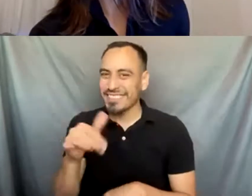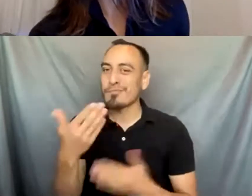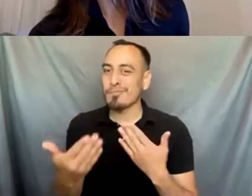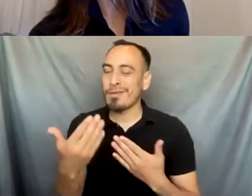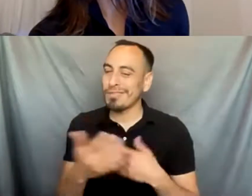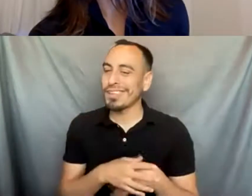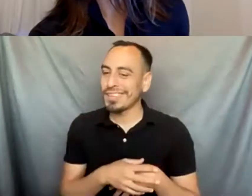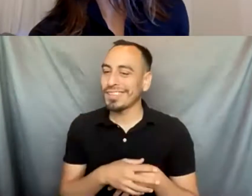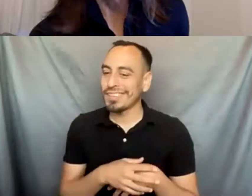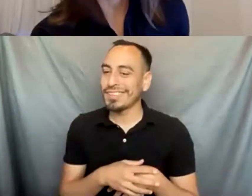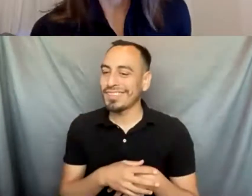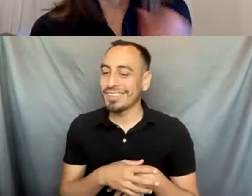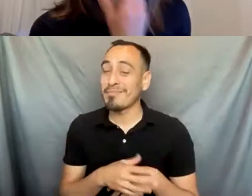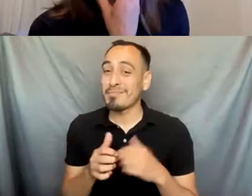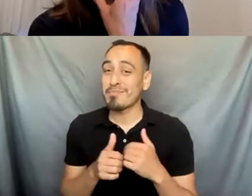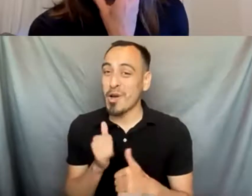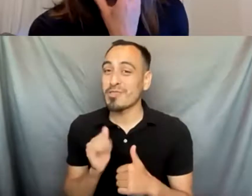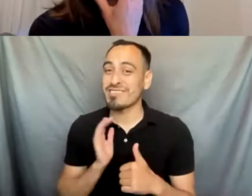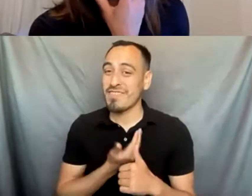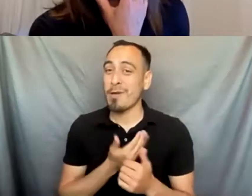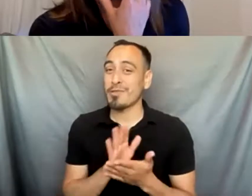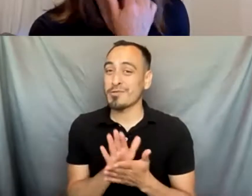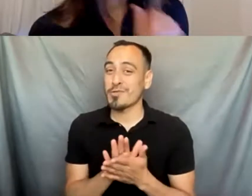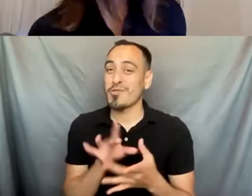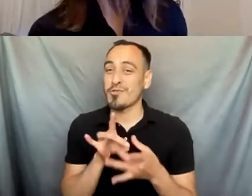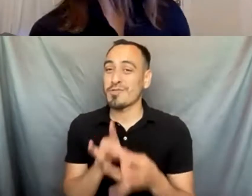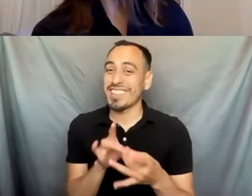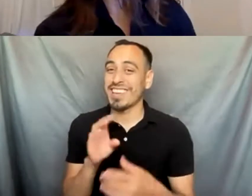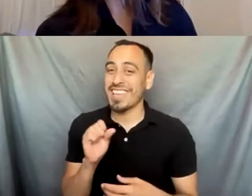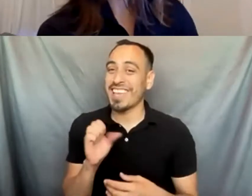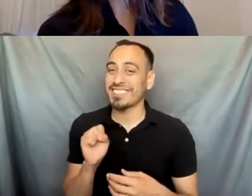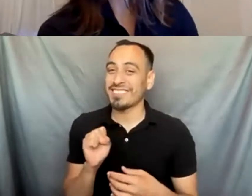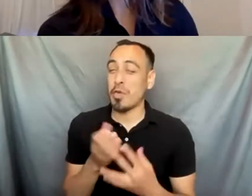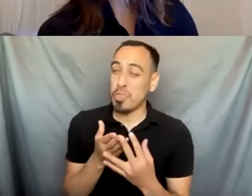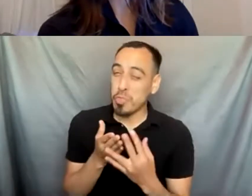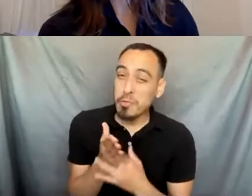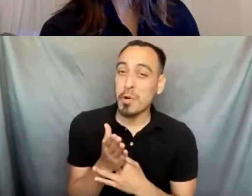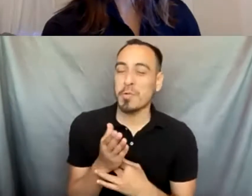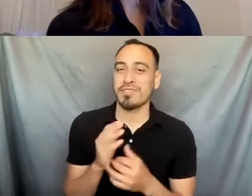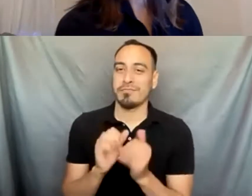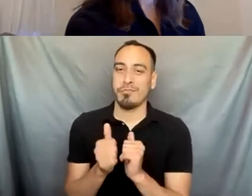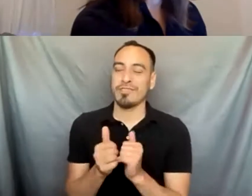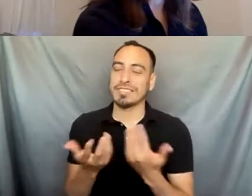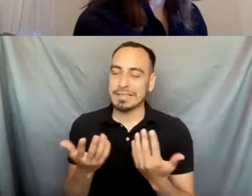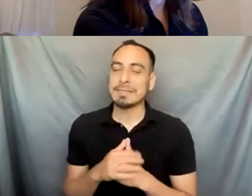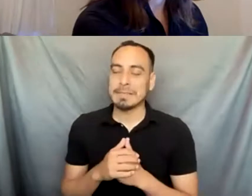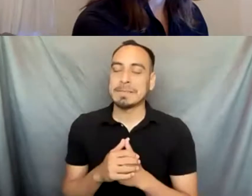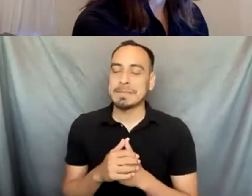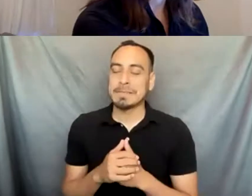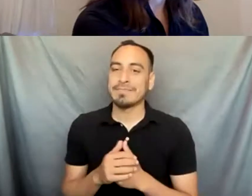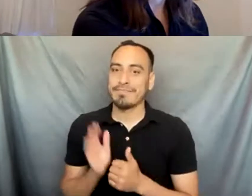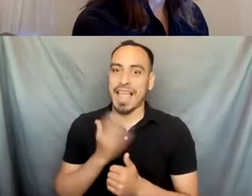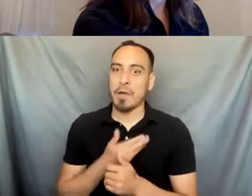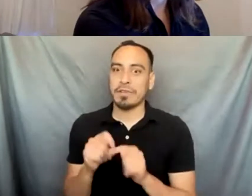probably constituted the majority of our school-related cases that our teams were responding to. And I think that's just